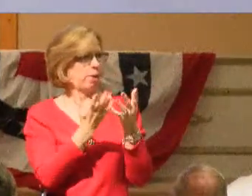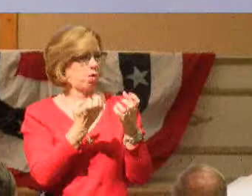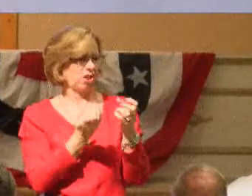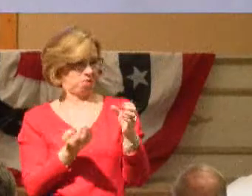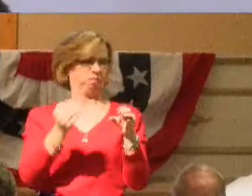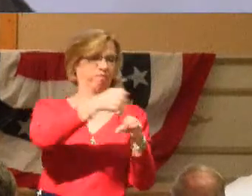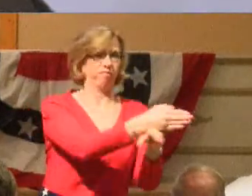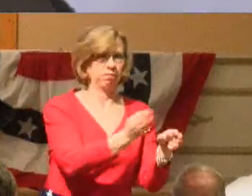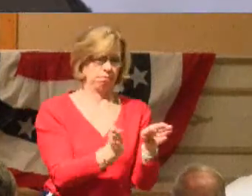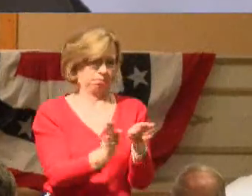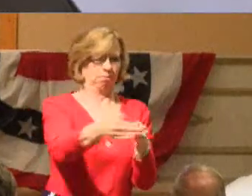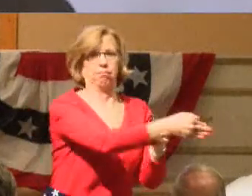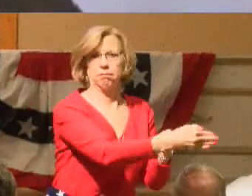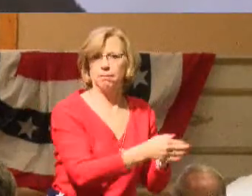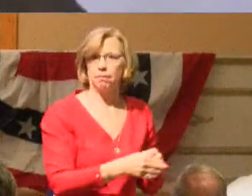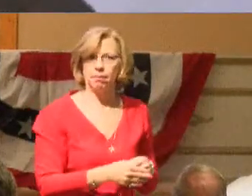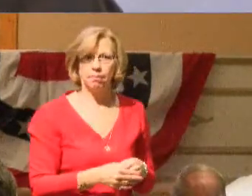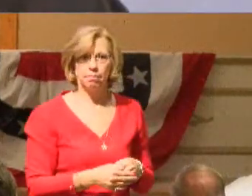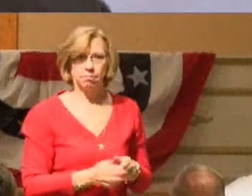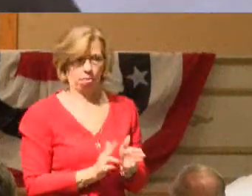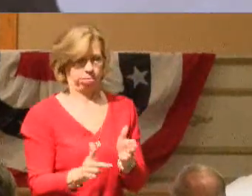in?